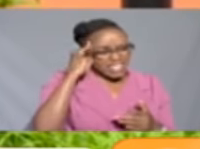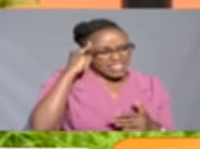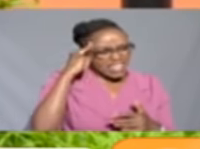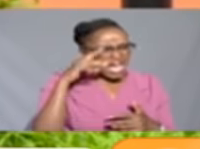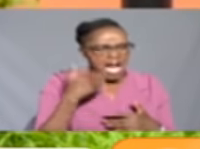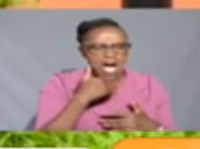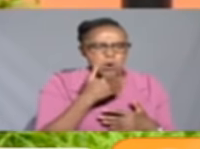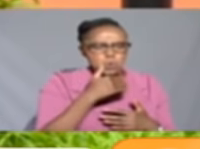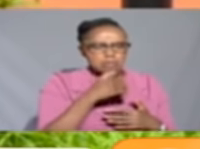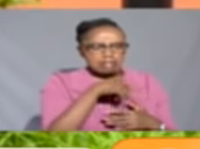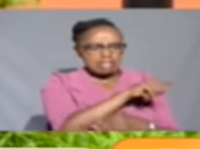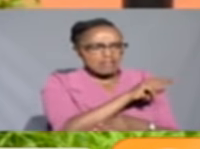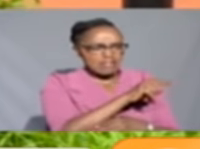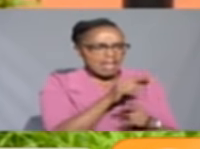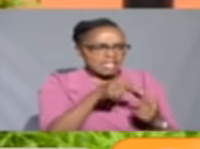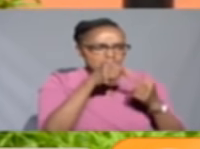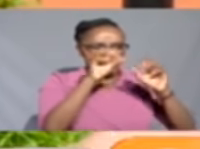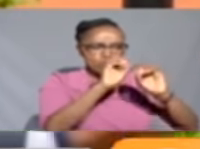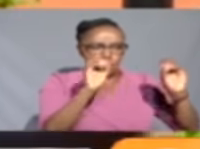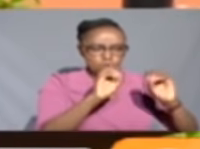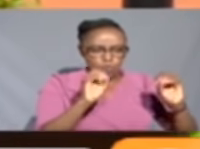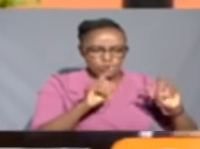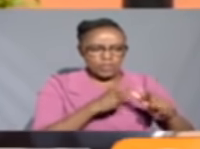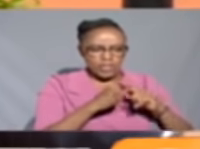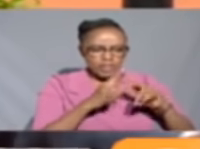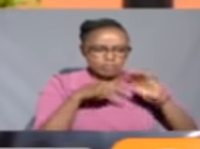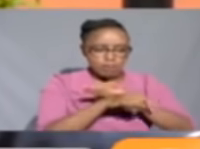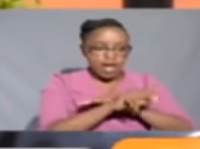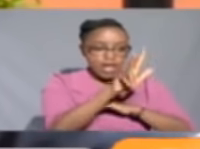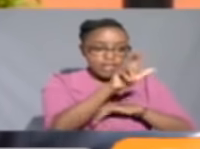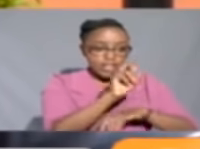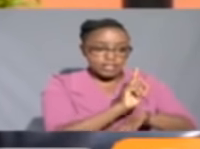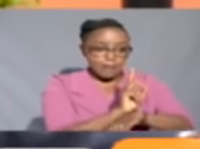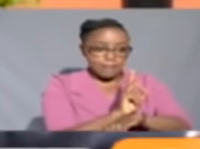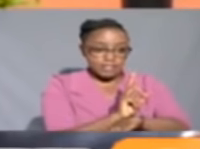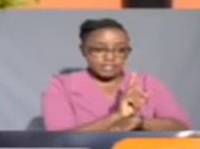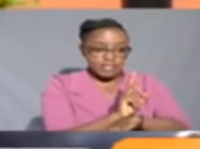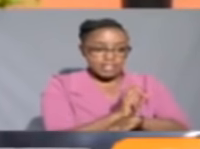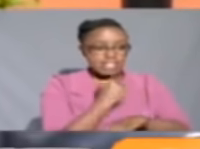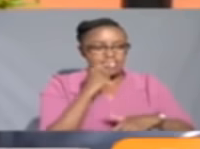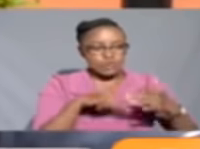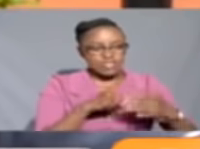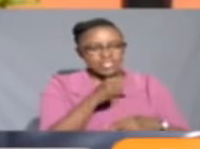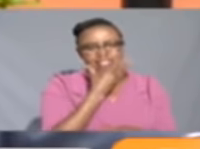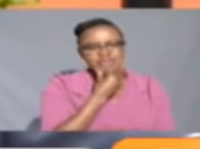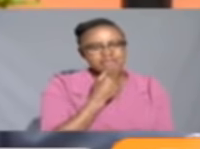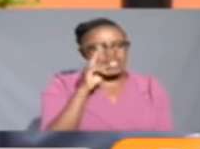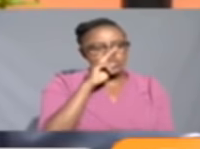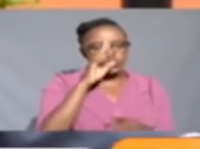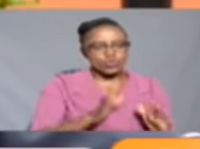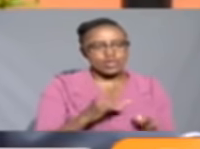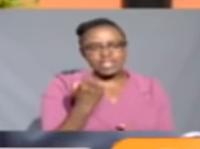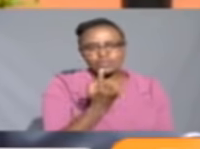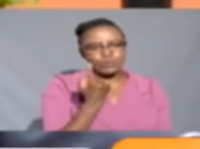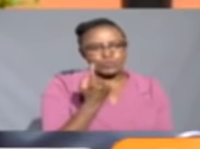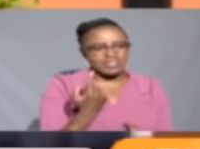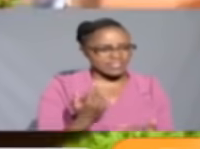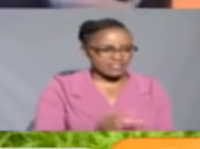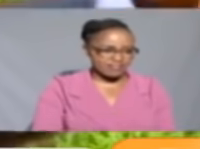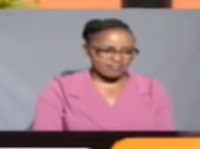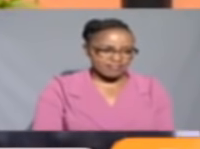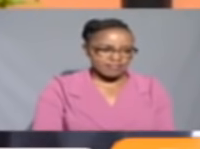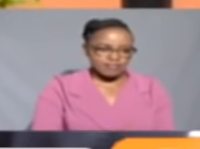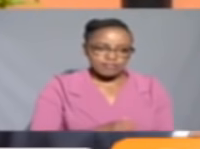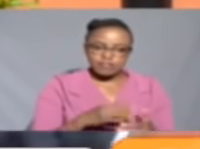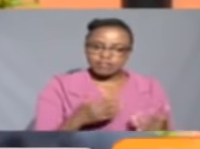as they think they are. So we go there. Within 30 minutes, They said, these guys are jokers. I